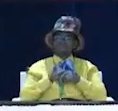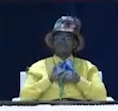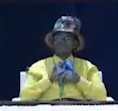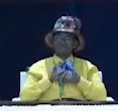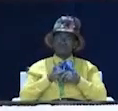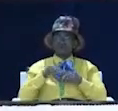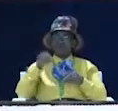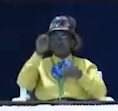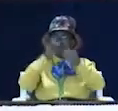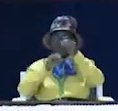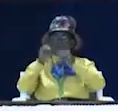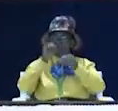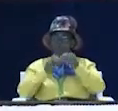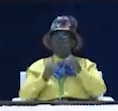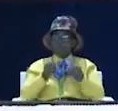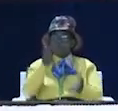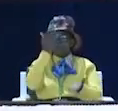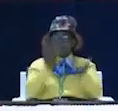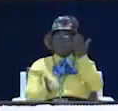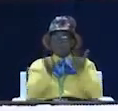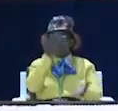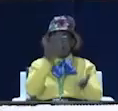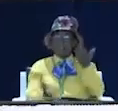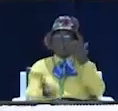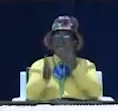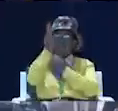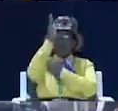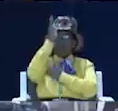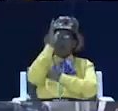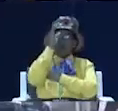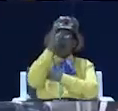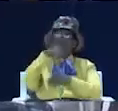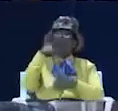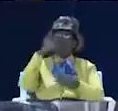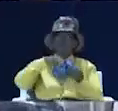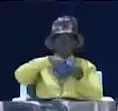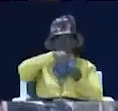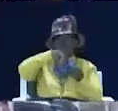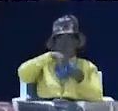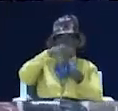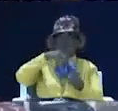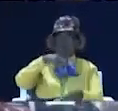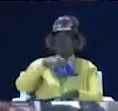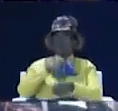Oh, may the God who surrounds me surround you.